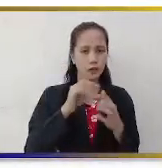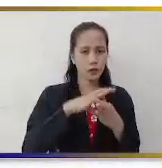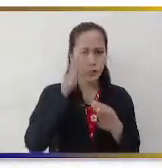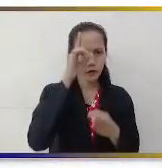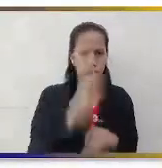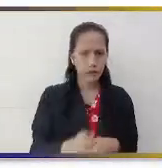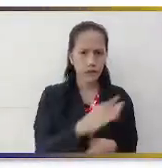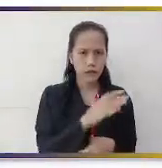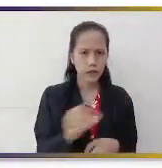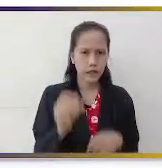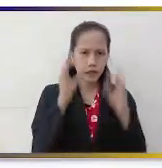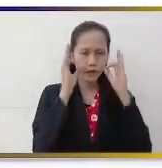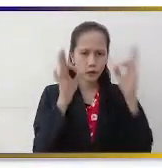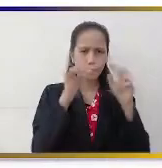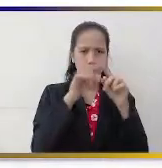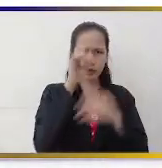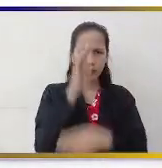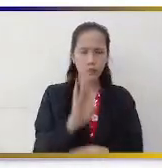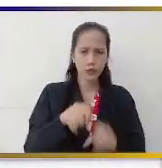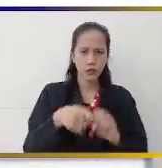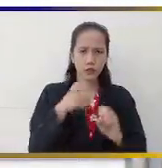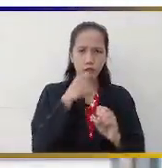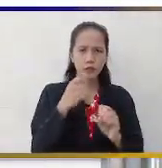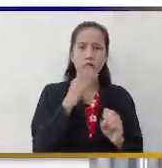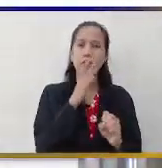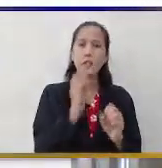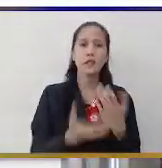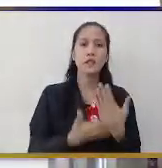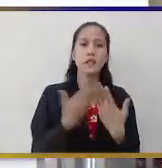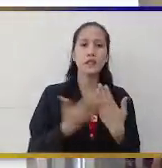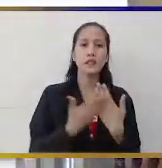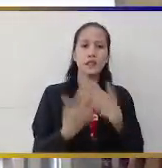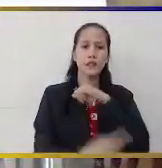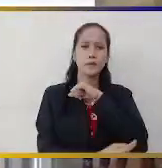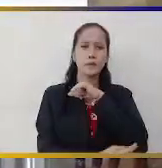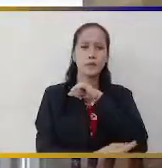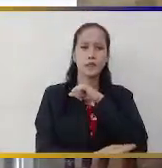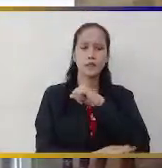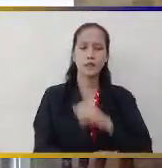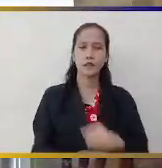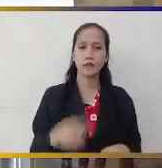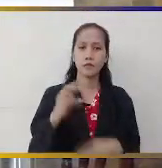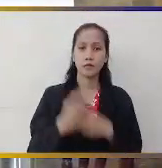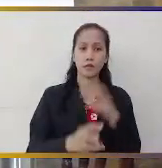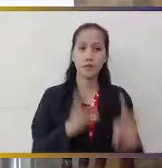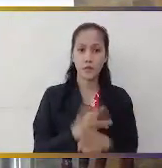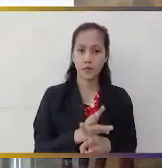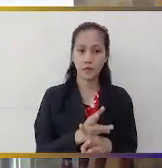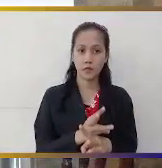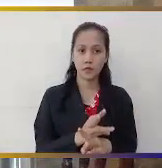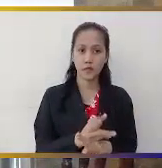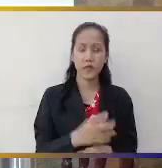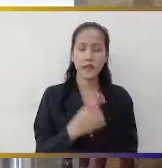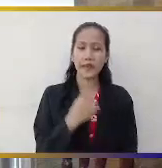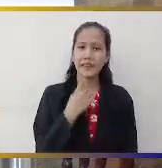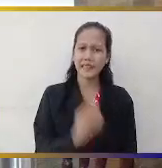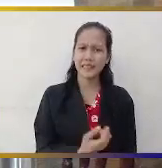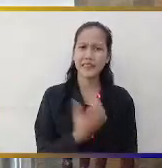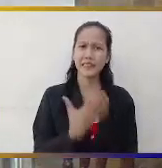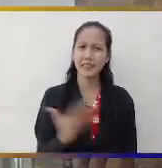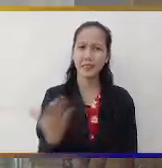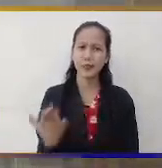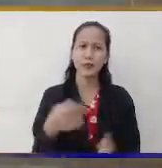strength. Now, what am I saying? I'm saying that this book brought